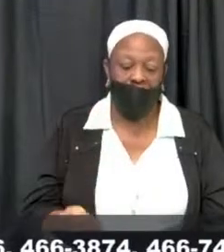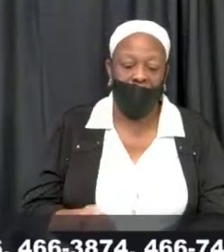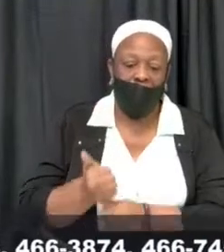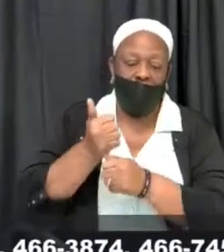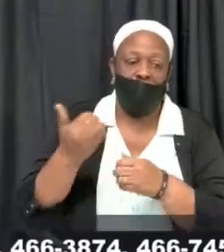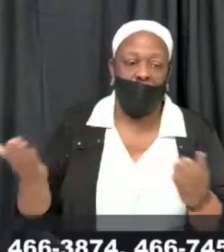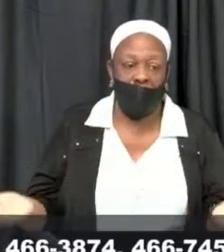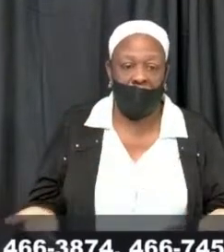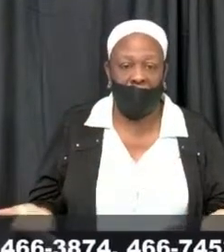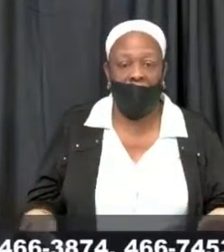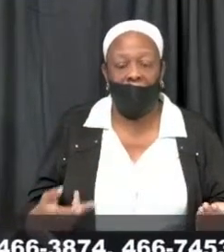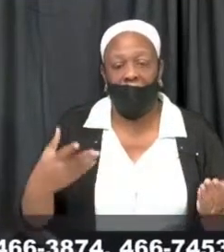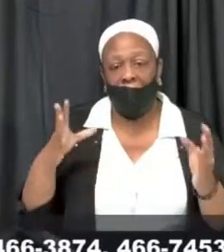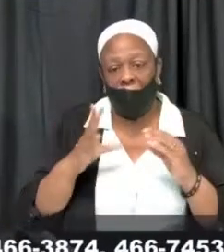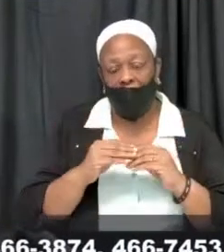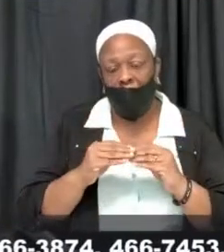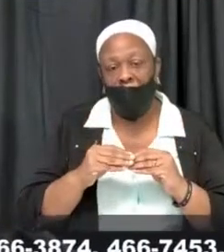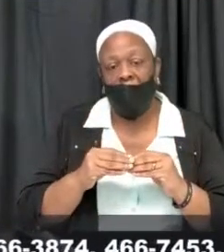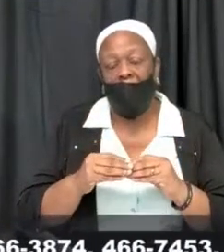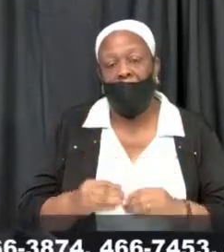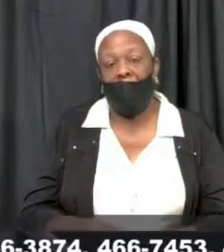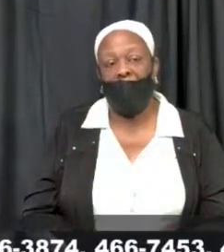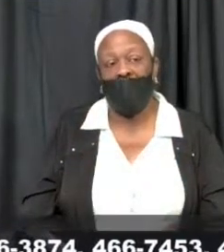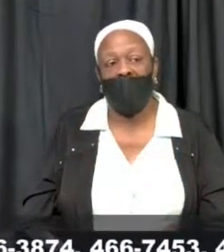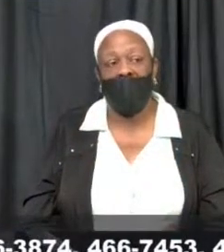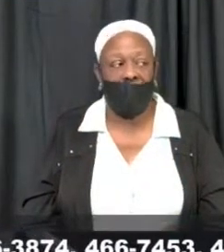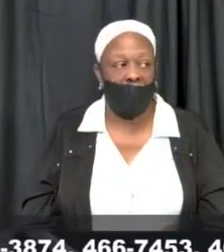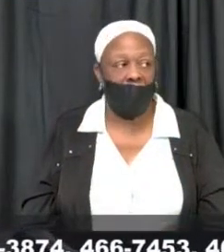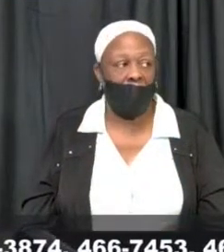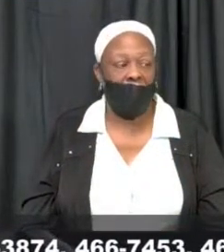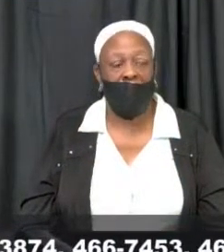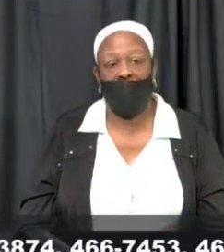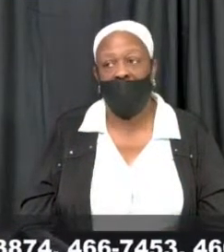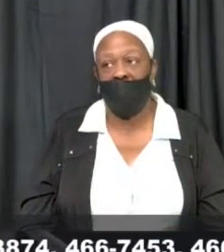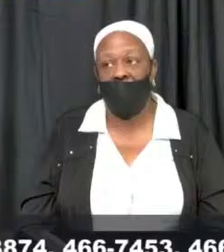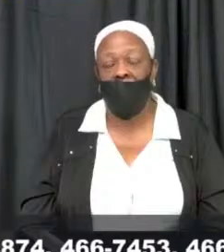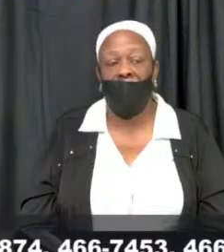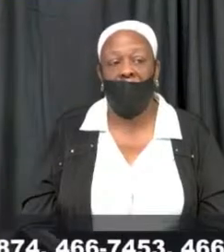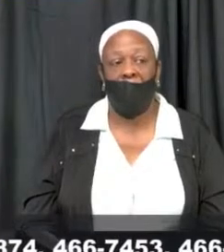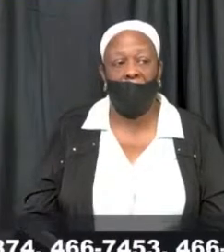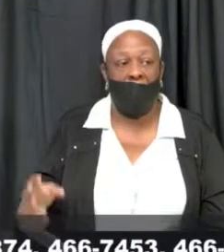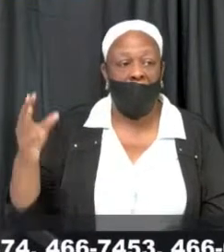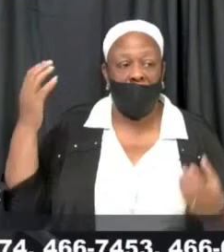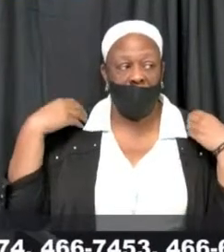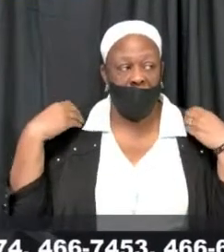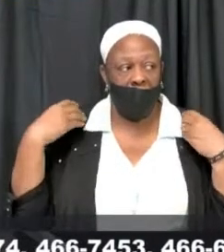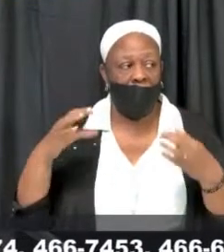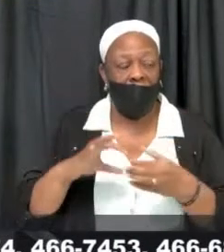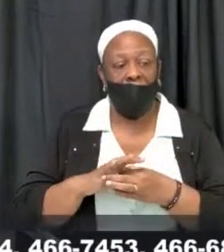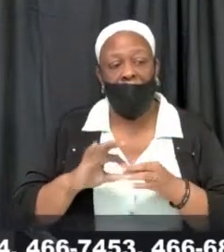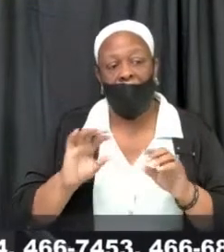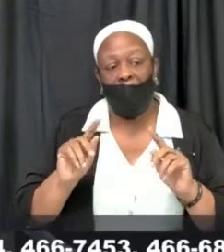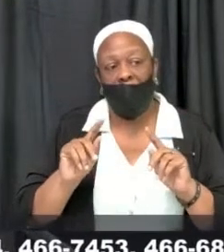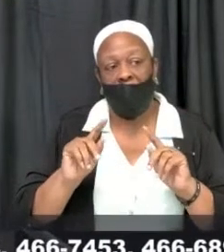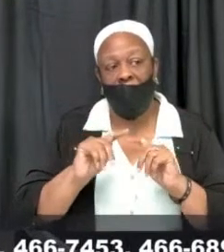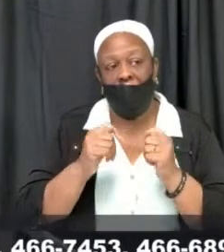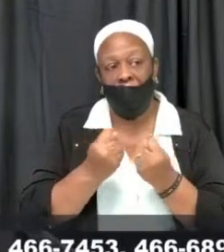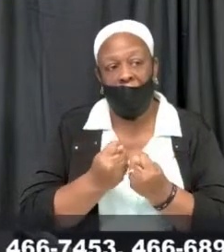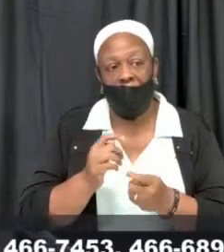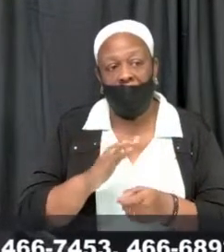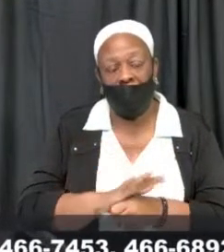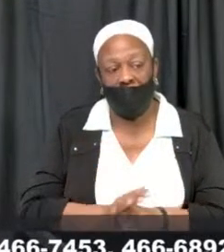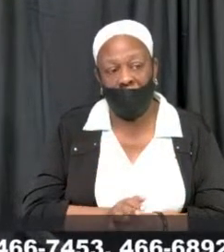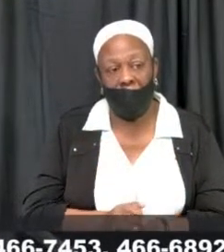supportive of what we are doing here. Chair of the Disaster Mitigation Council, the Honorable